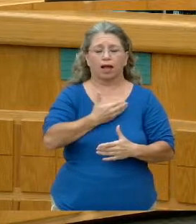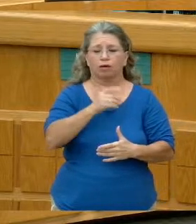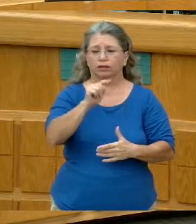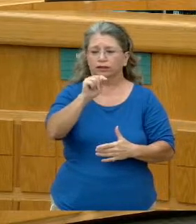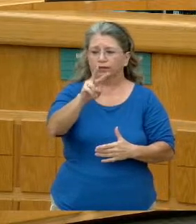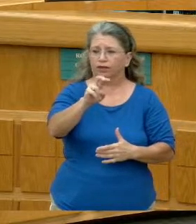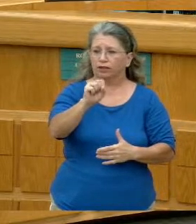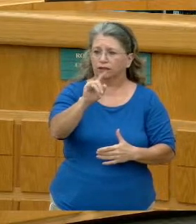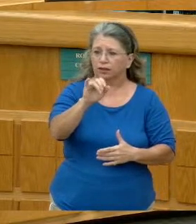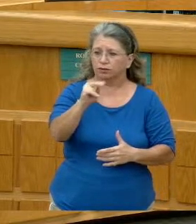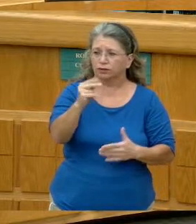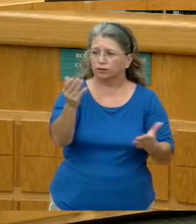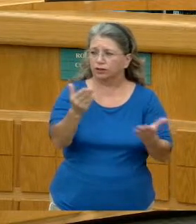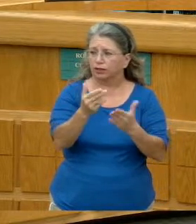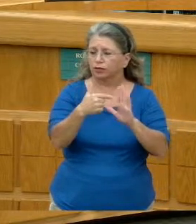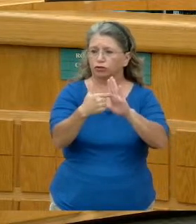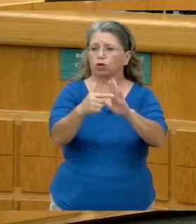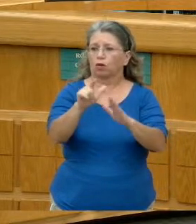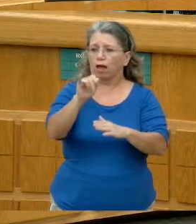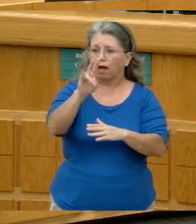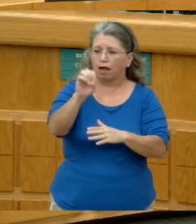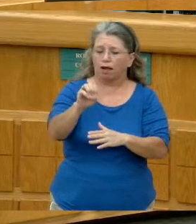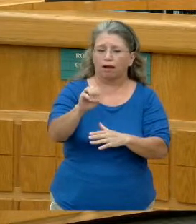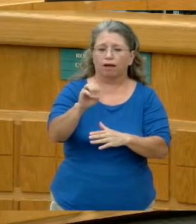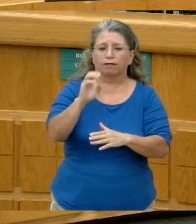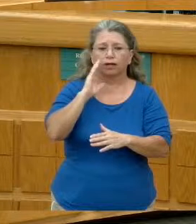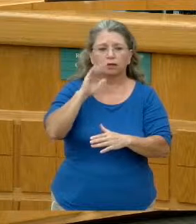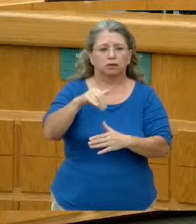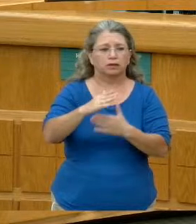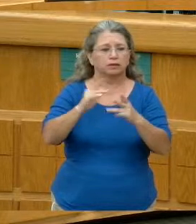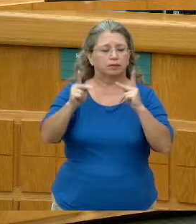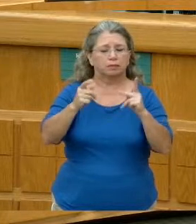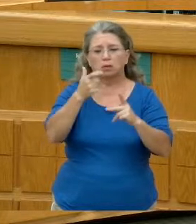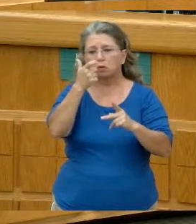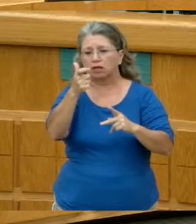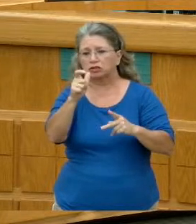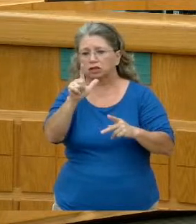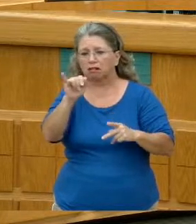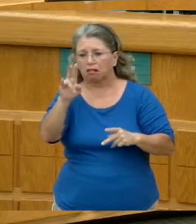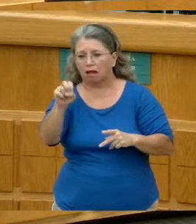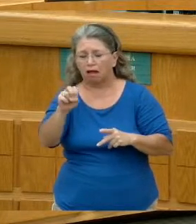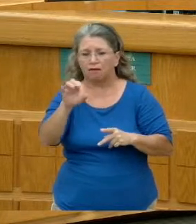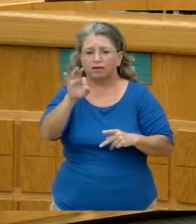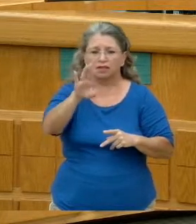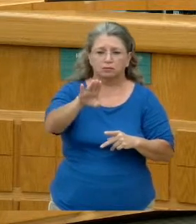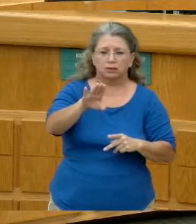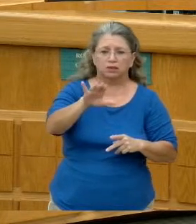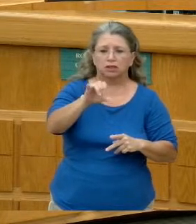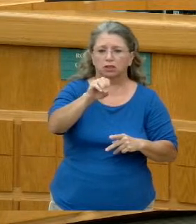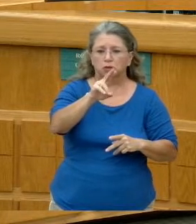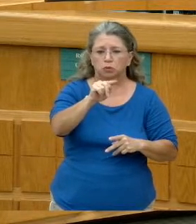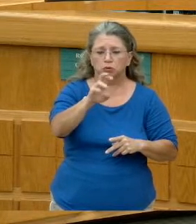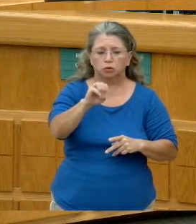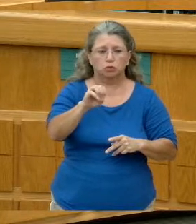and we know people are watching it on Facebook and YouTube. We know we have radio listeners in our public radio